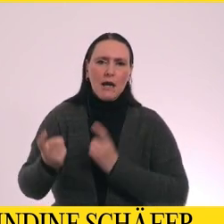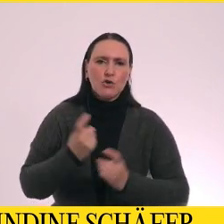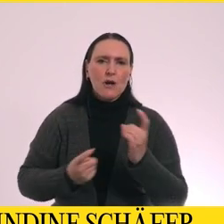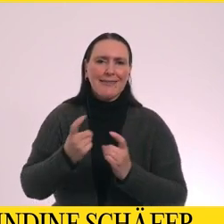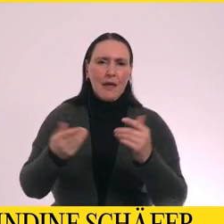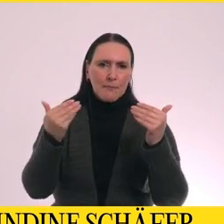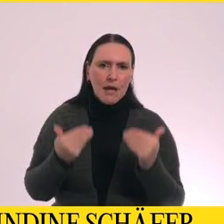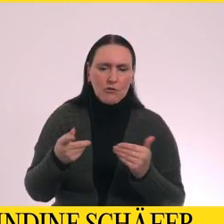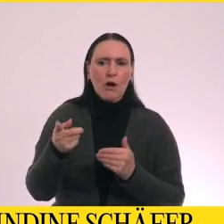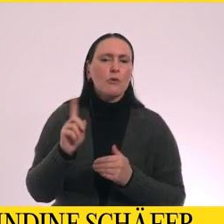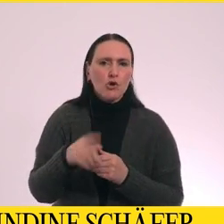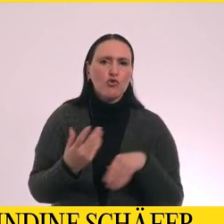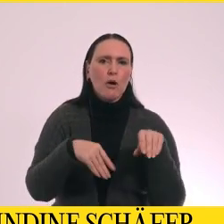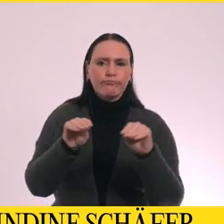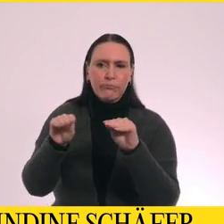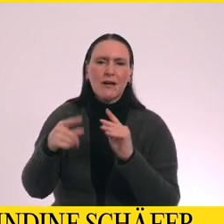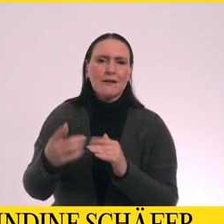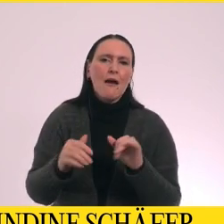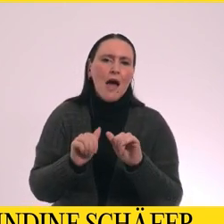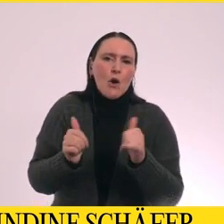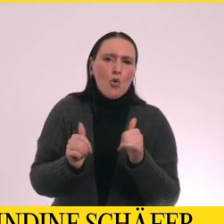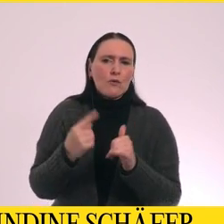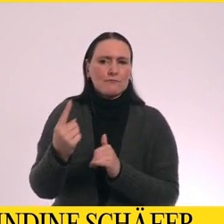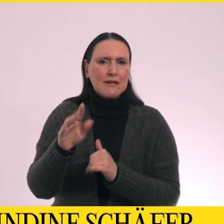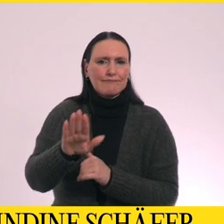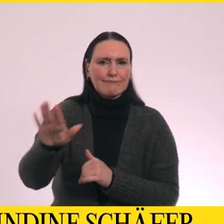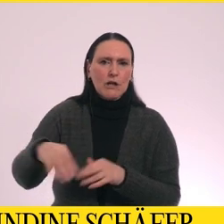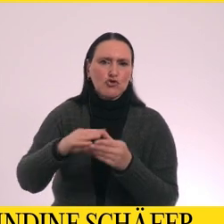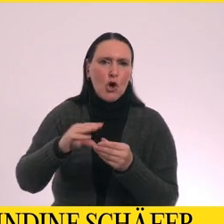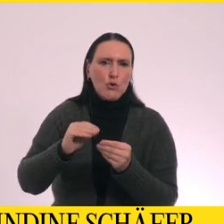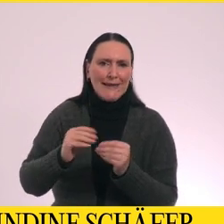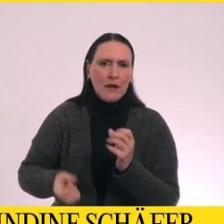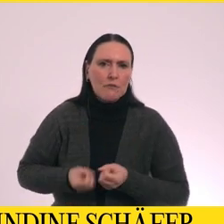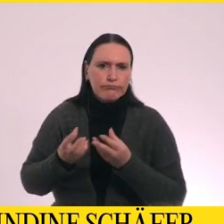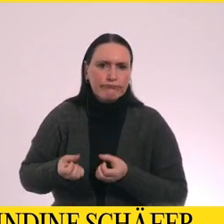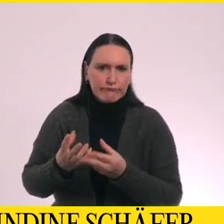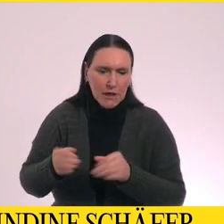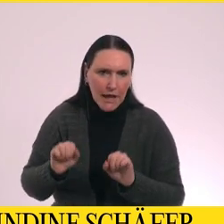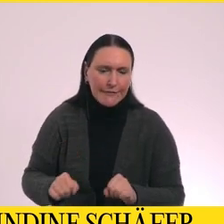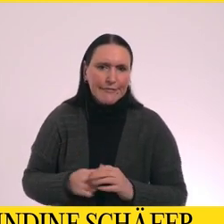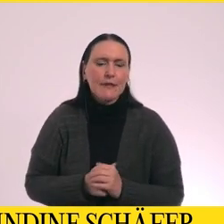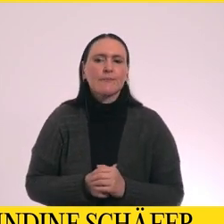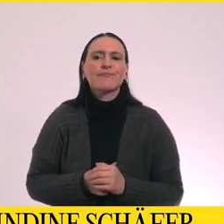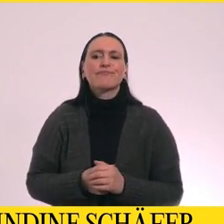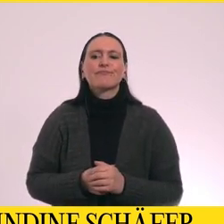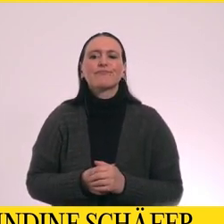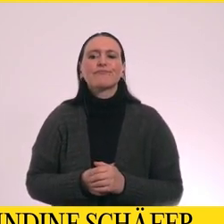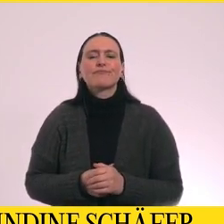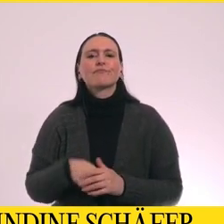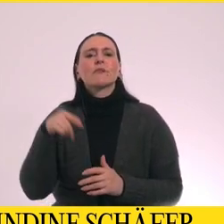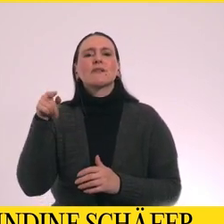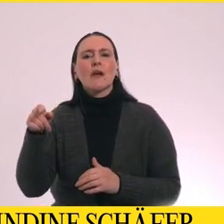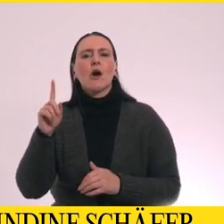their own stories and visually. And the other part of the workshop is about documenting